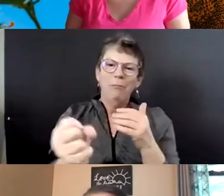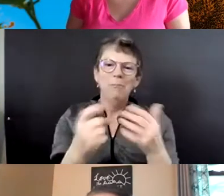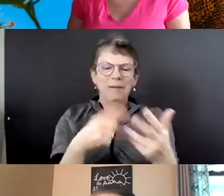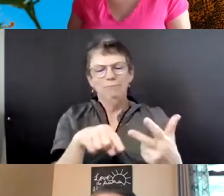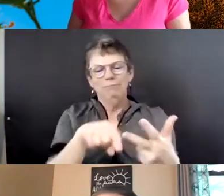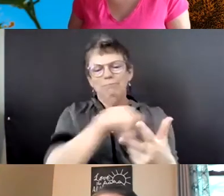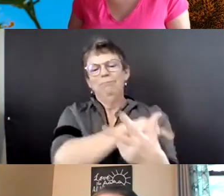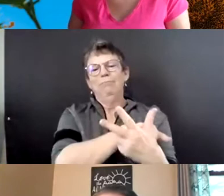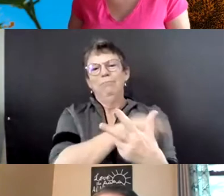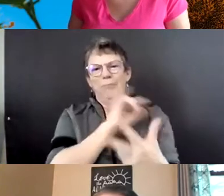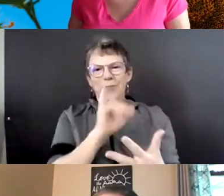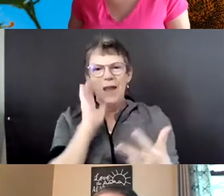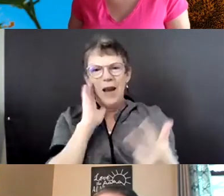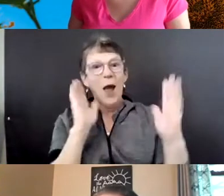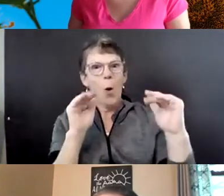we can get past the finish line.